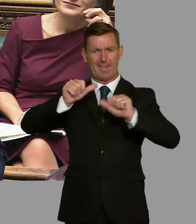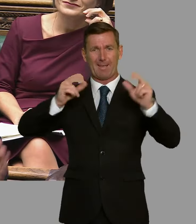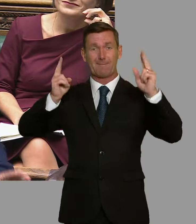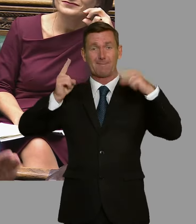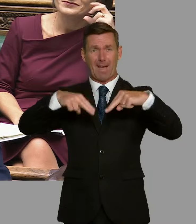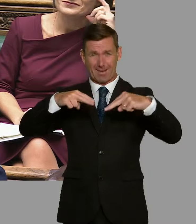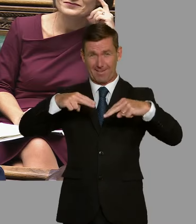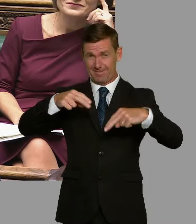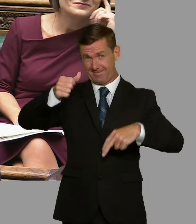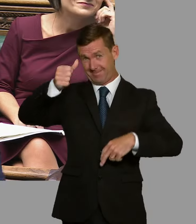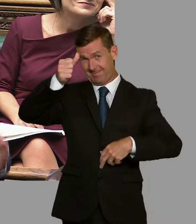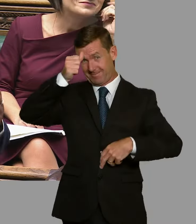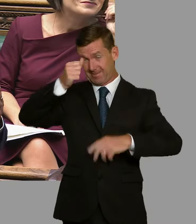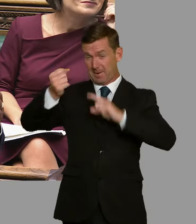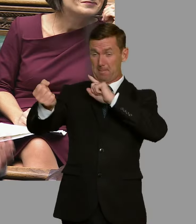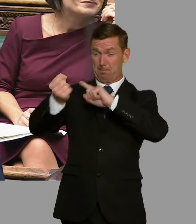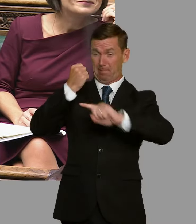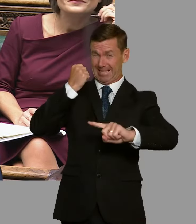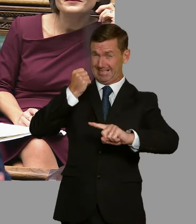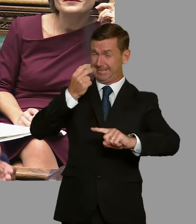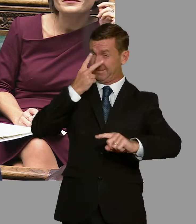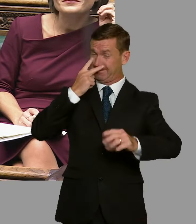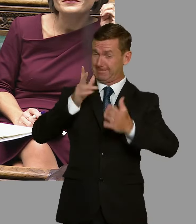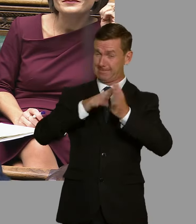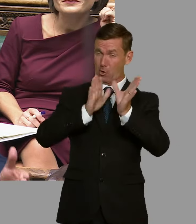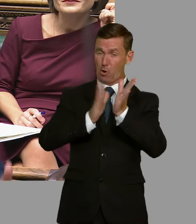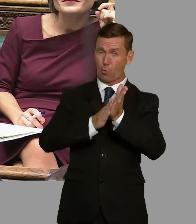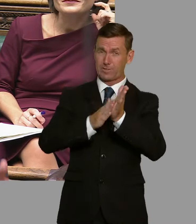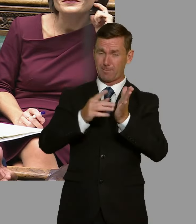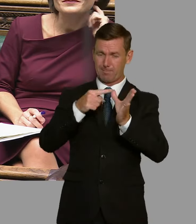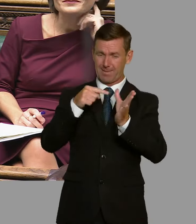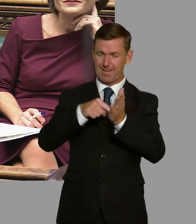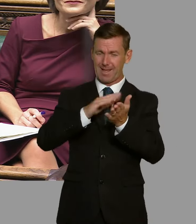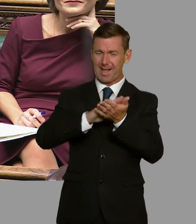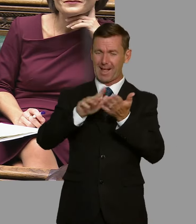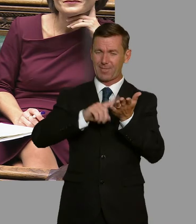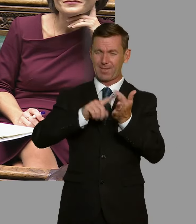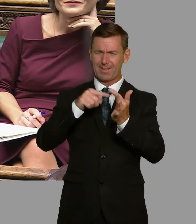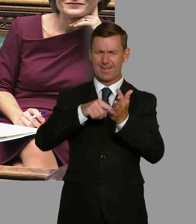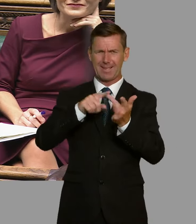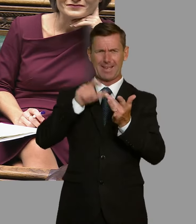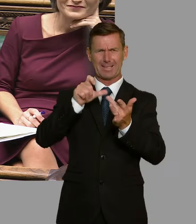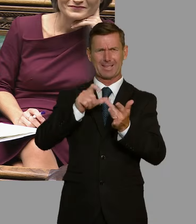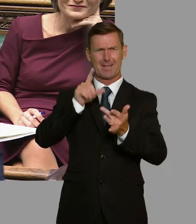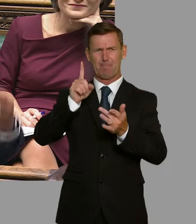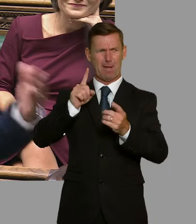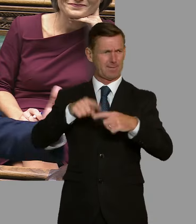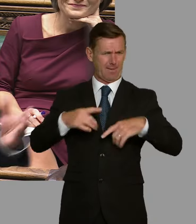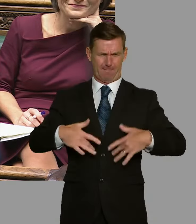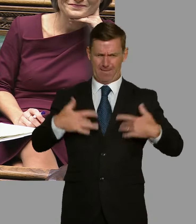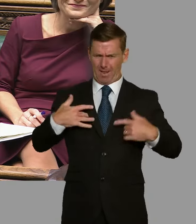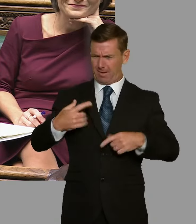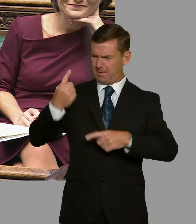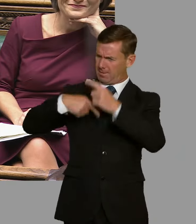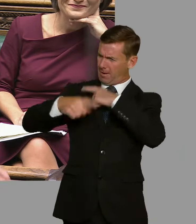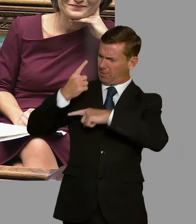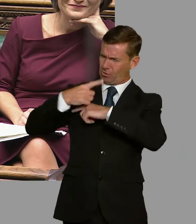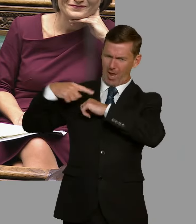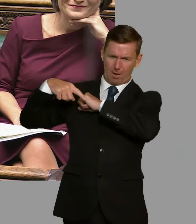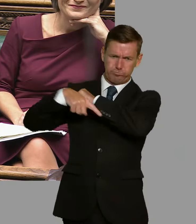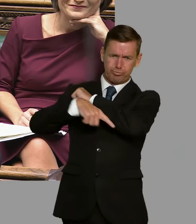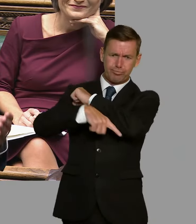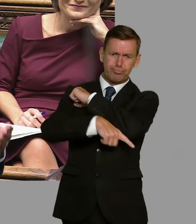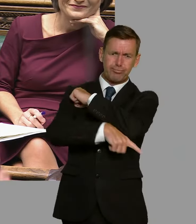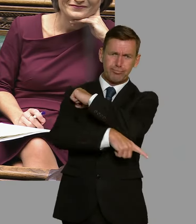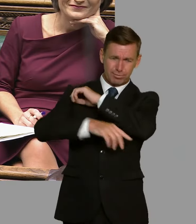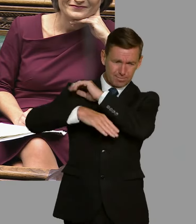in the 11th hour, it was like the phoenix rising from the flames to see them on the pitch. So will the Prime Minister join